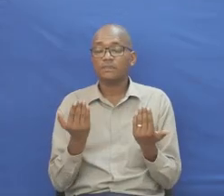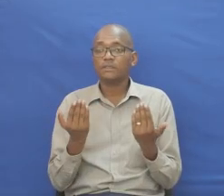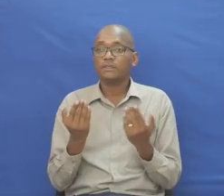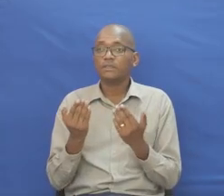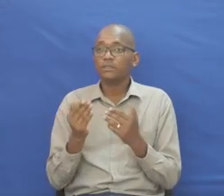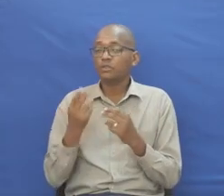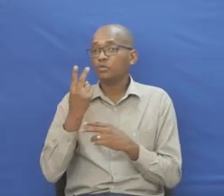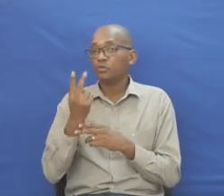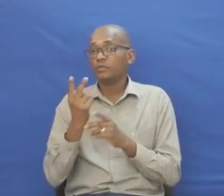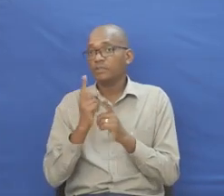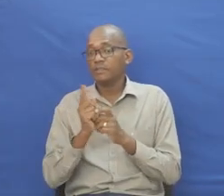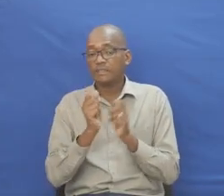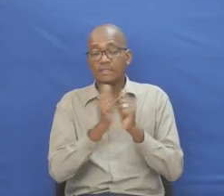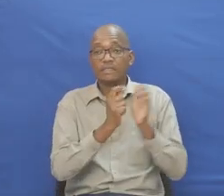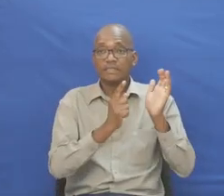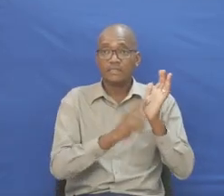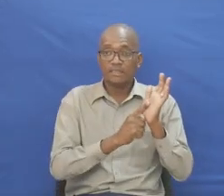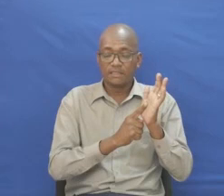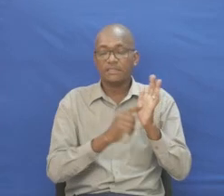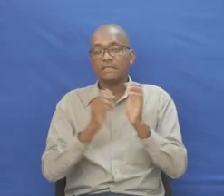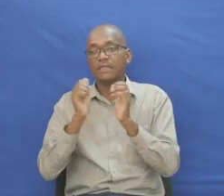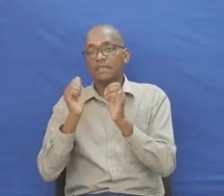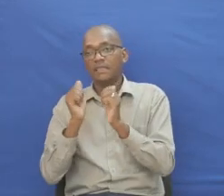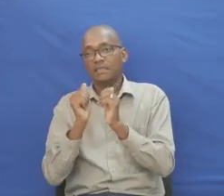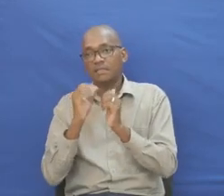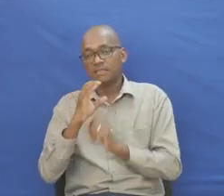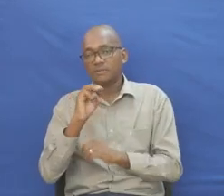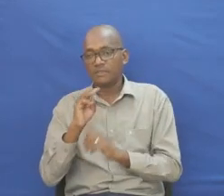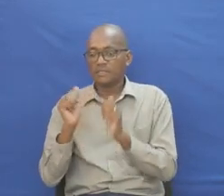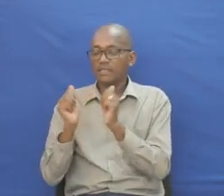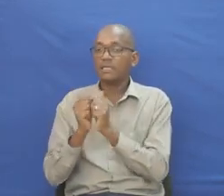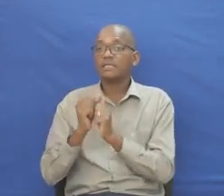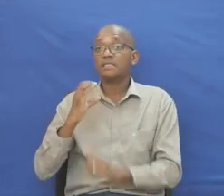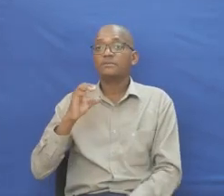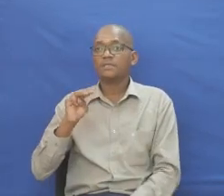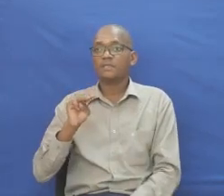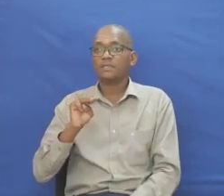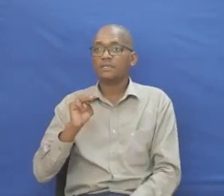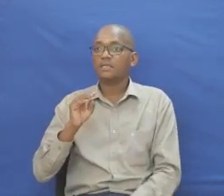two sides, 16 centimeter, 10 centimeter, and the angle between it is